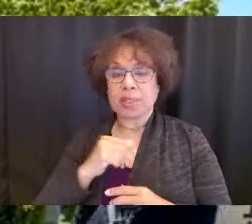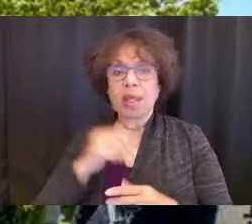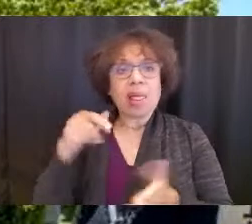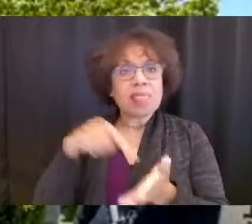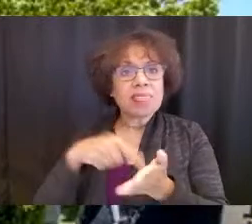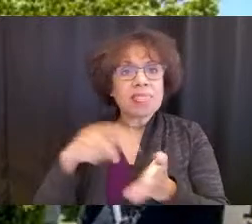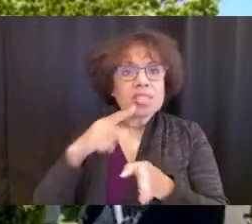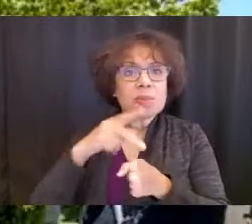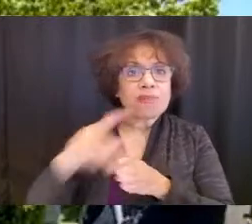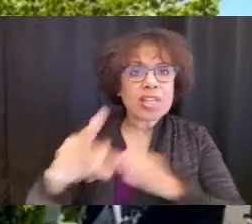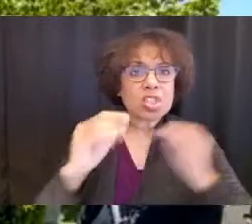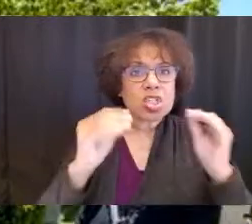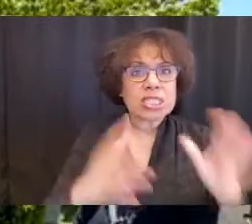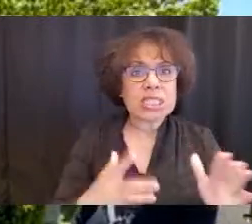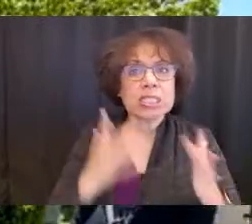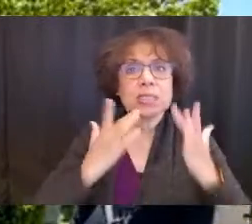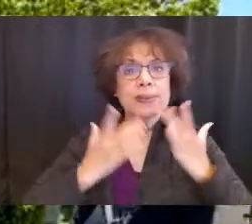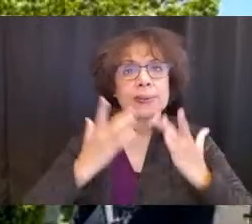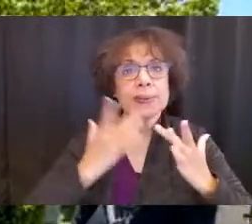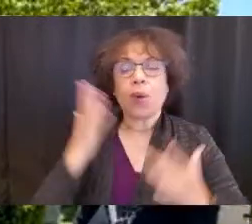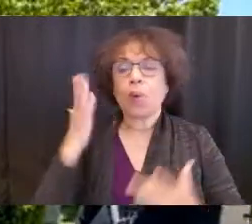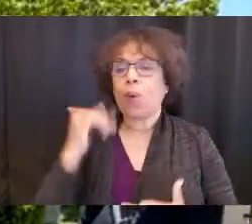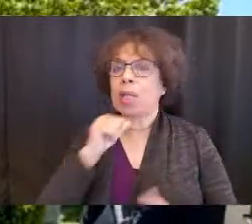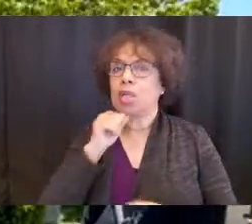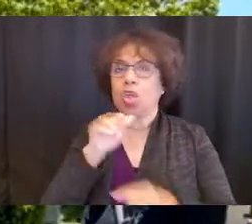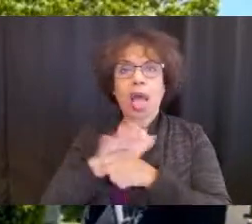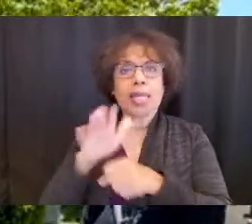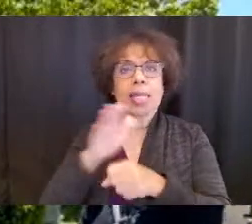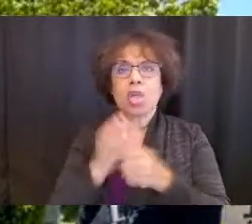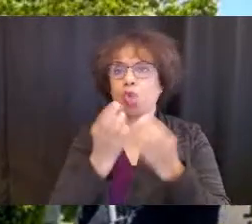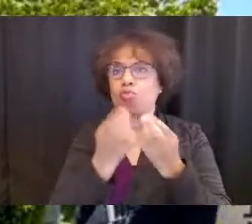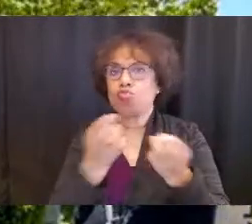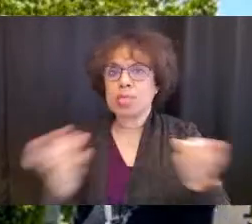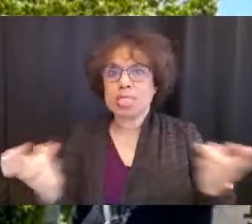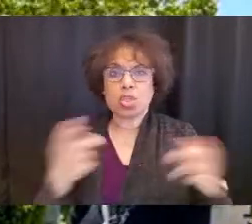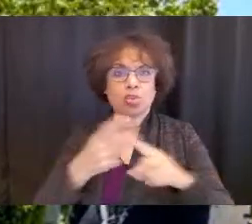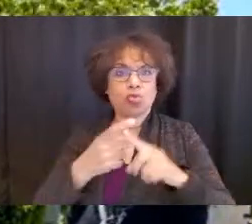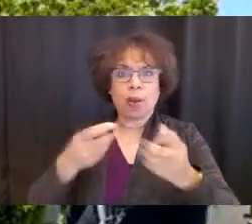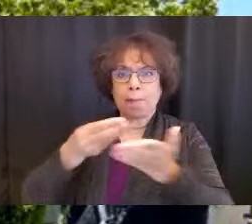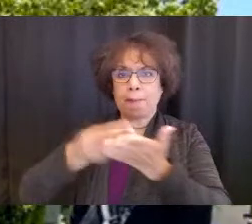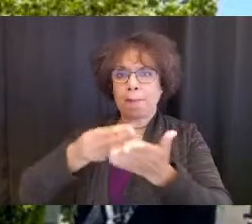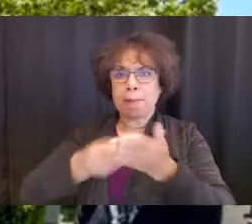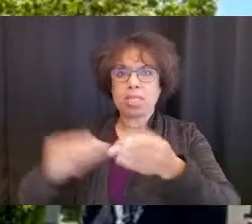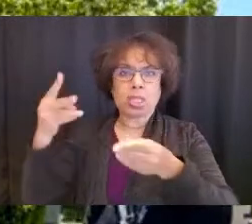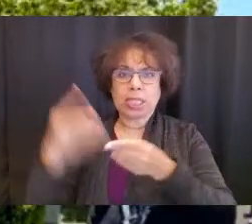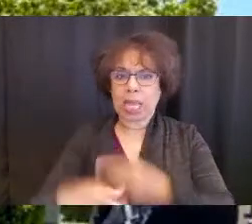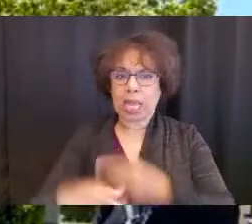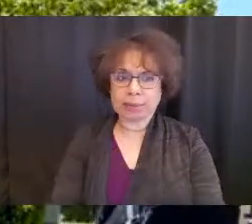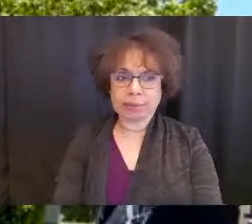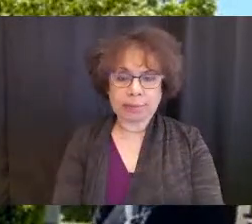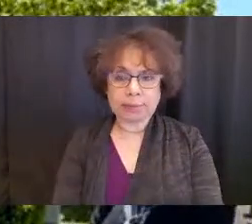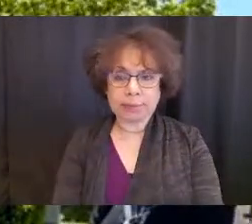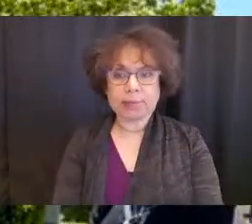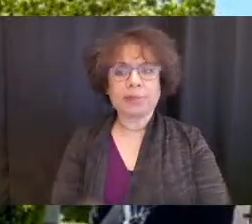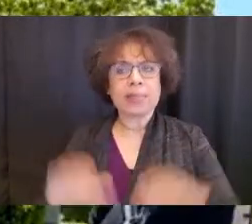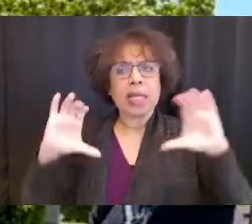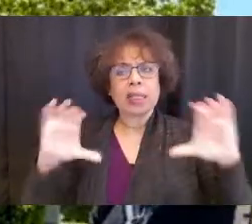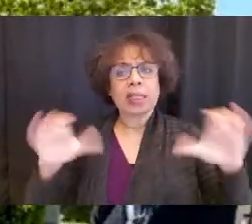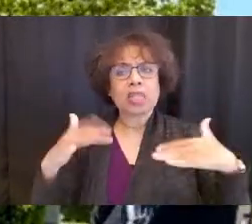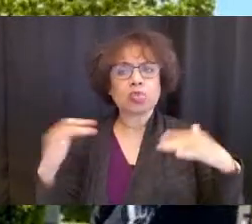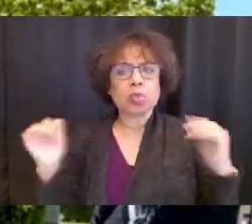a tipping point, and namely because we have a lack of resources from all of these budget cuts. Overcrowded classrooms,